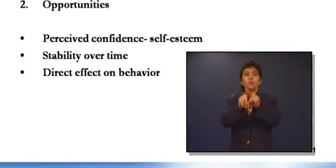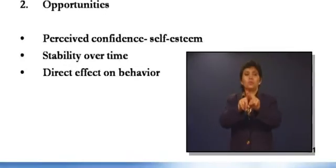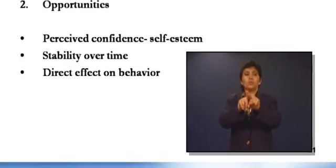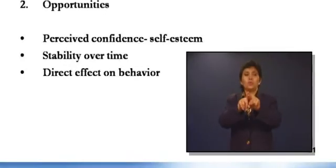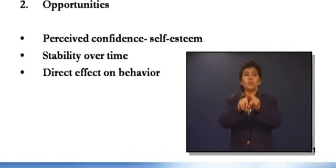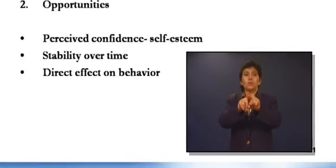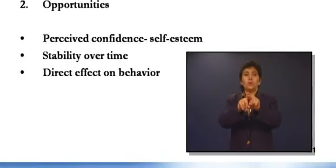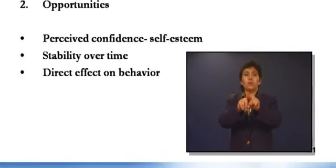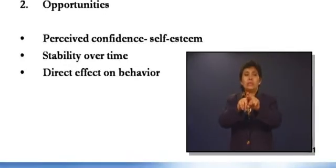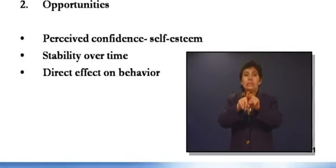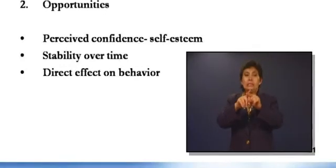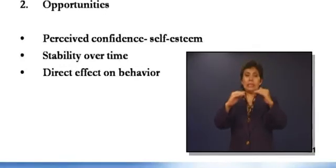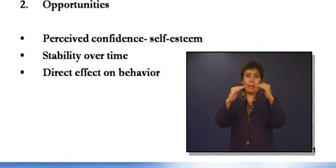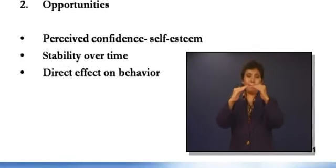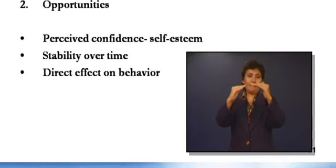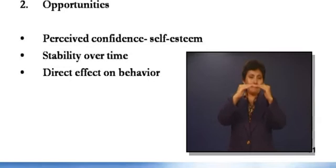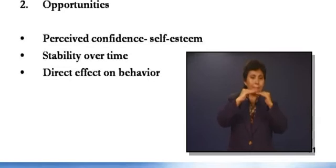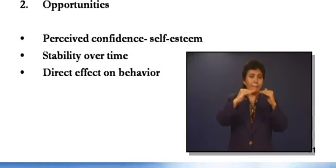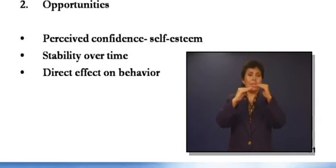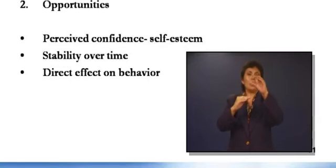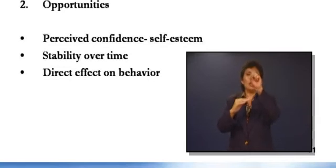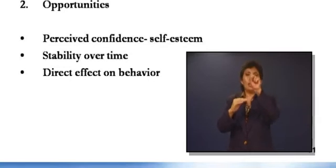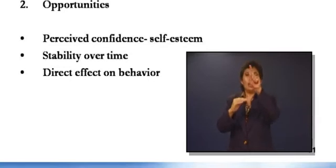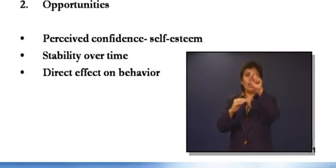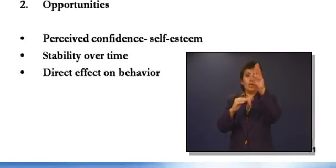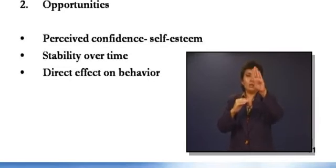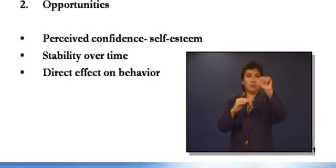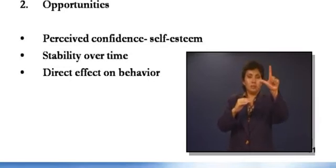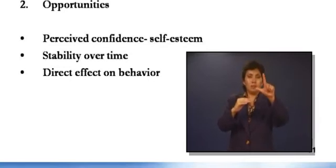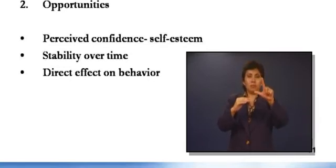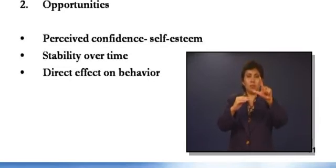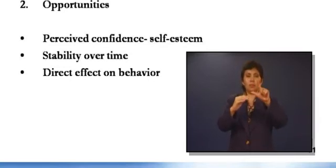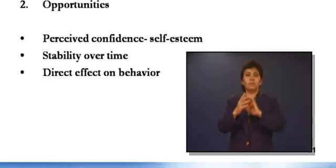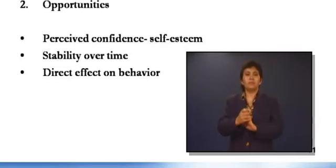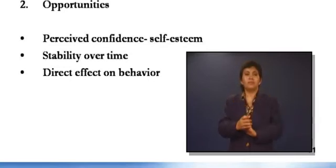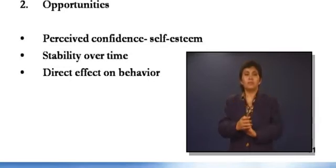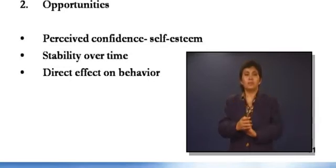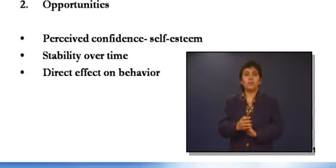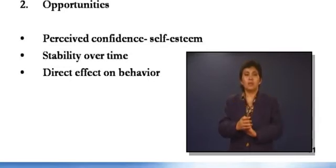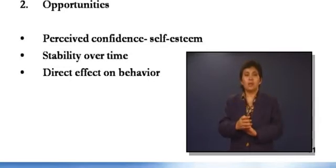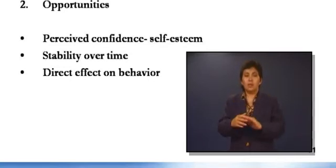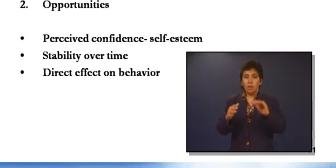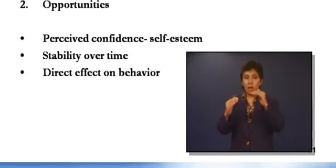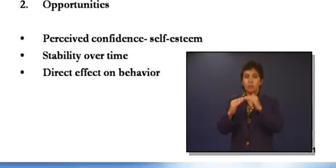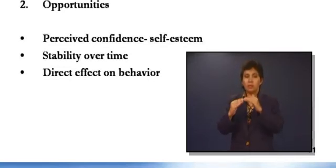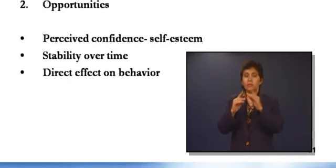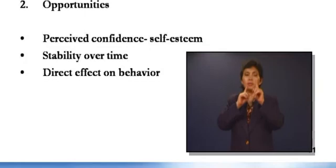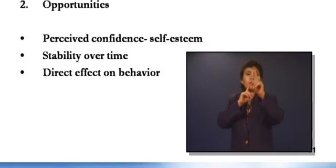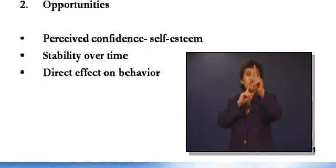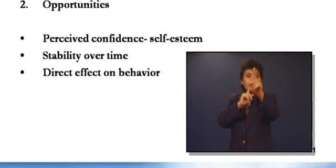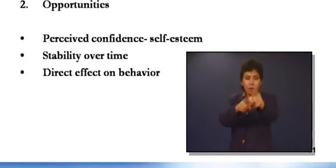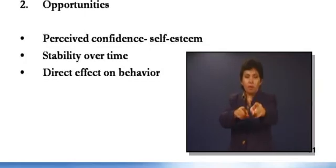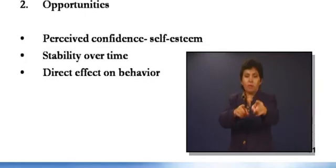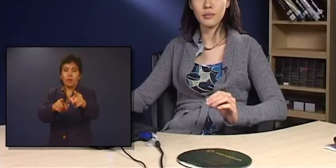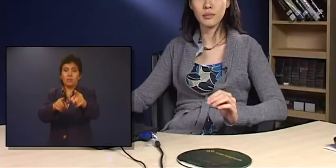that stability over time. Attitude is rather stable over time. Also, there is a direct effect on the